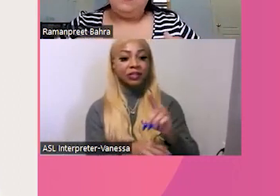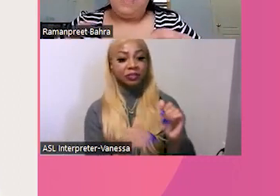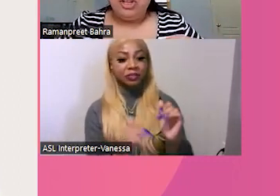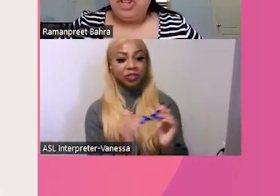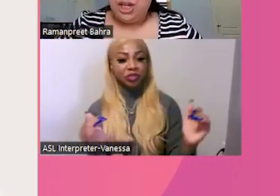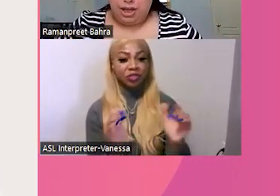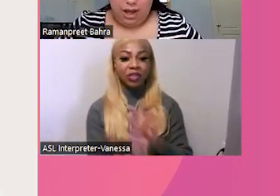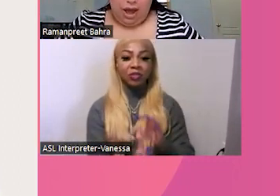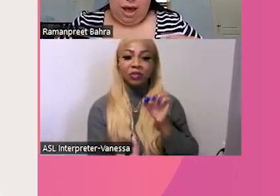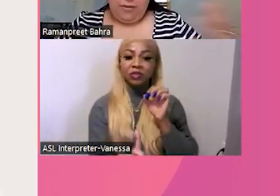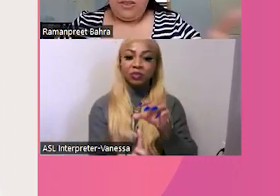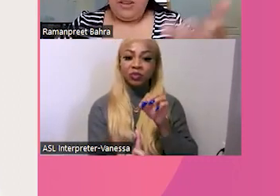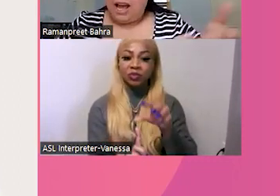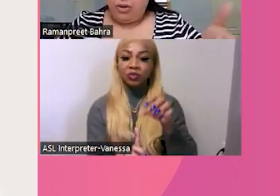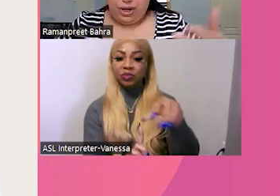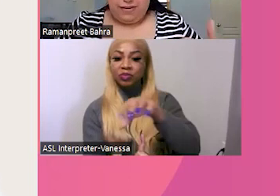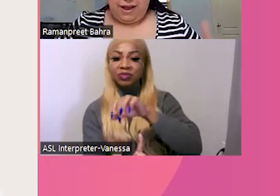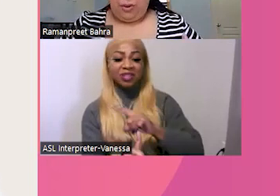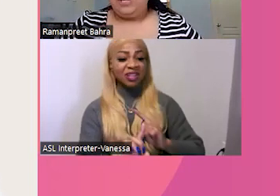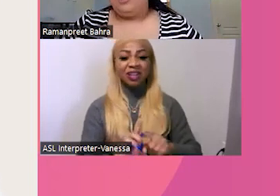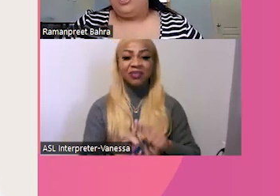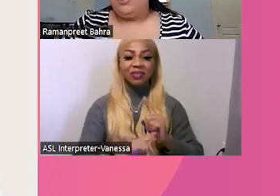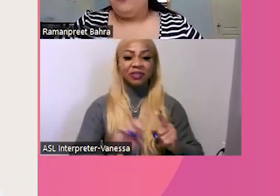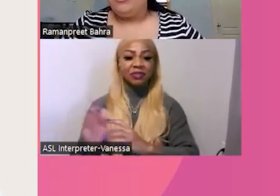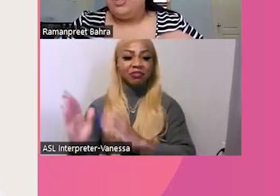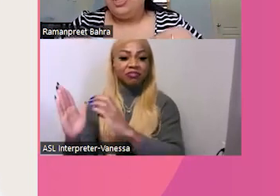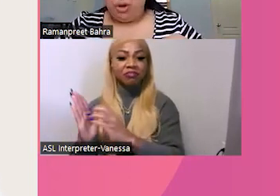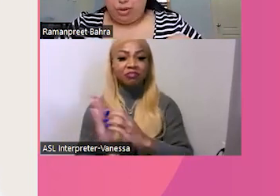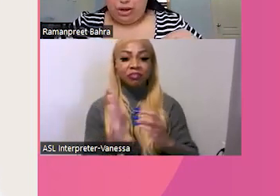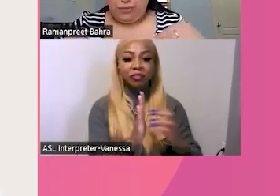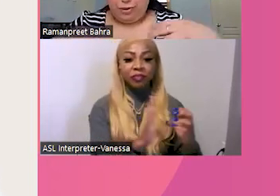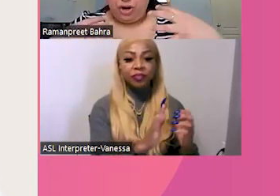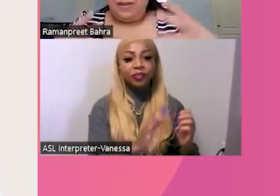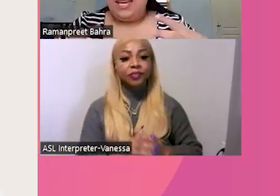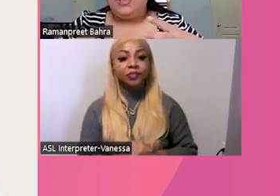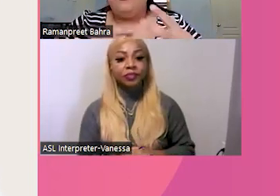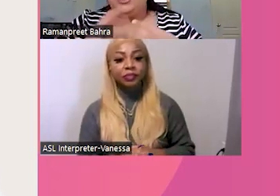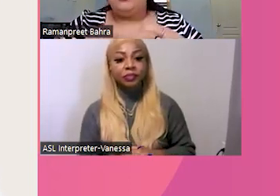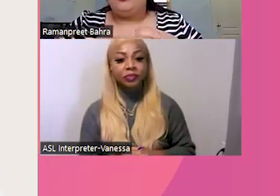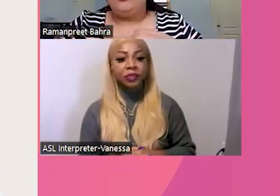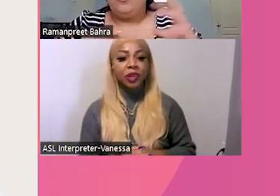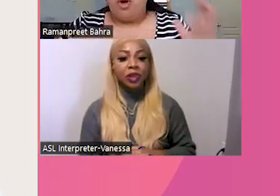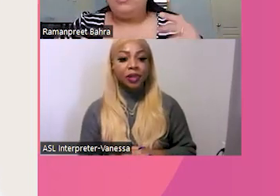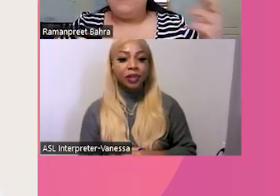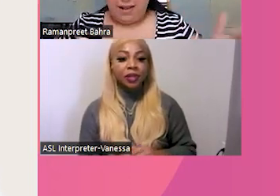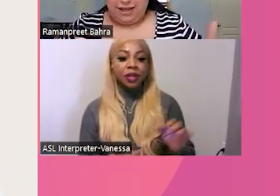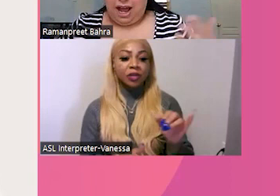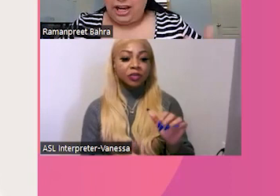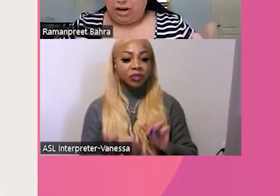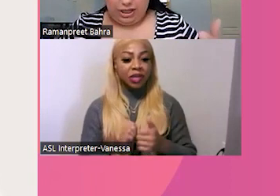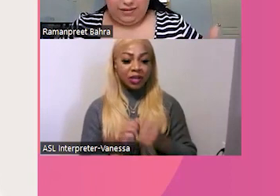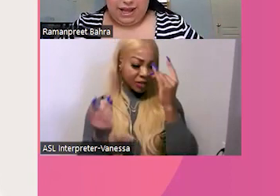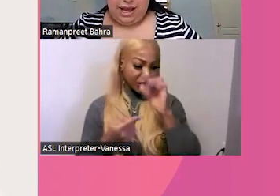this establishing of these categories, as well as a critique of thinking through these